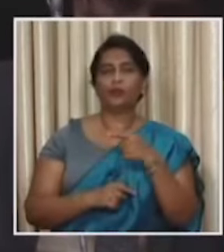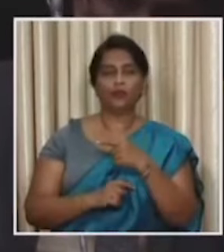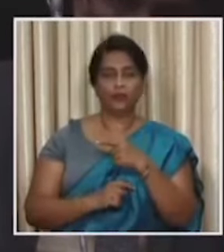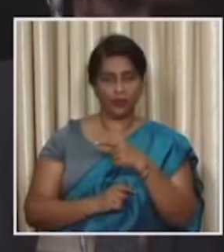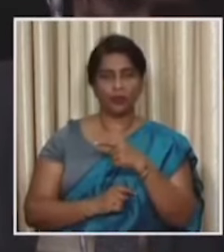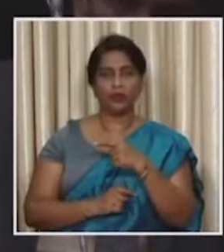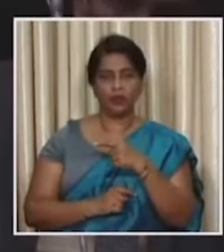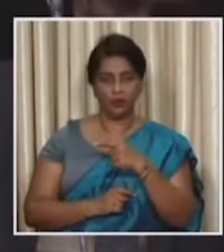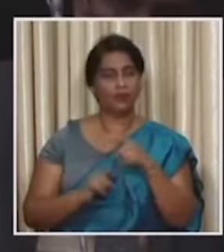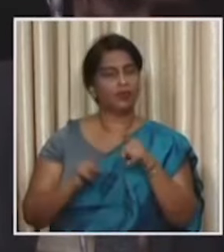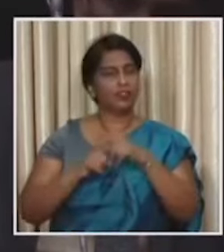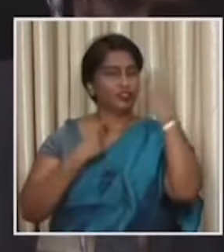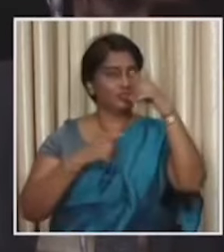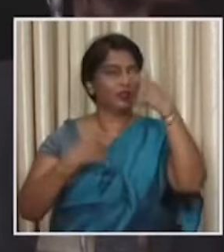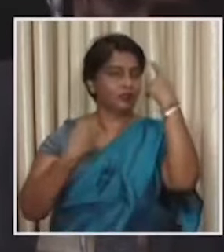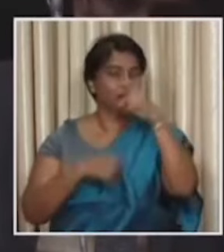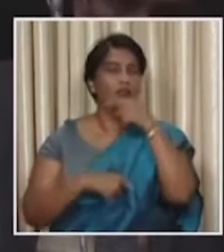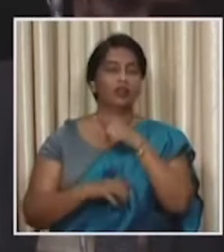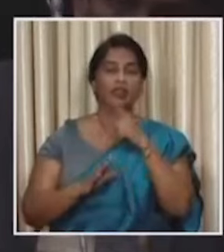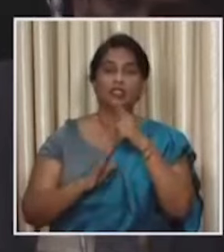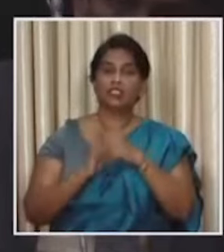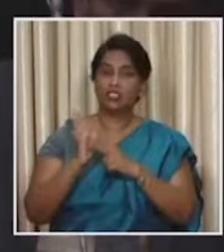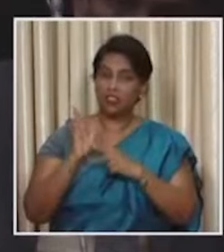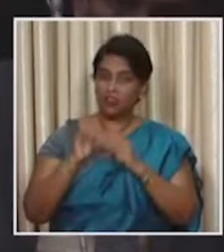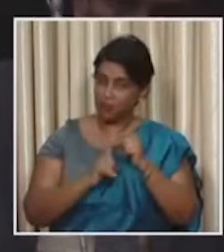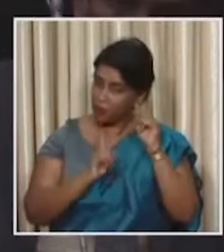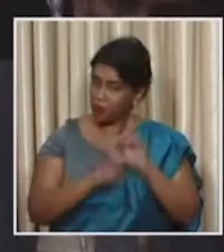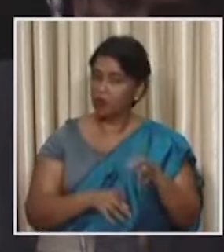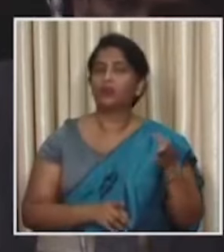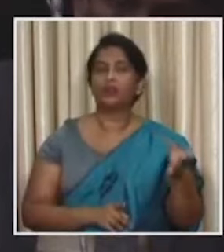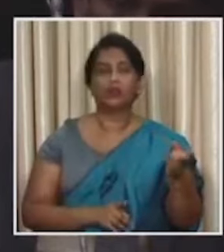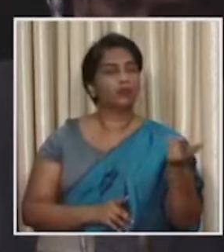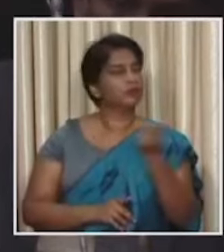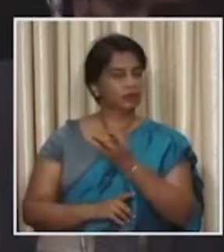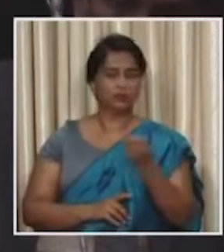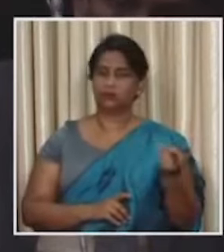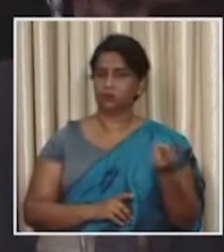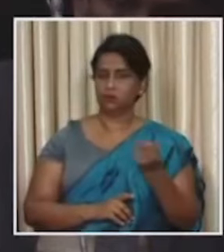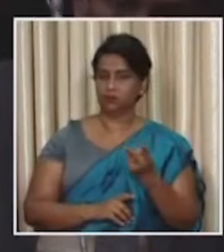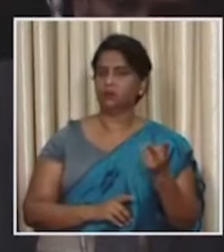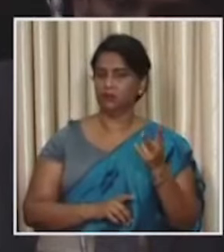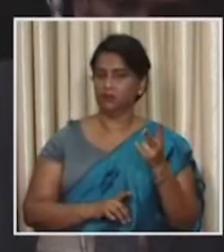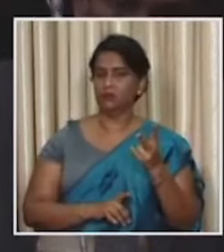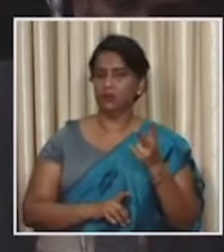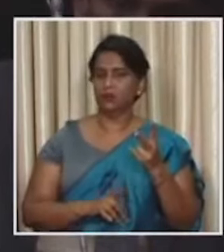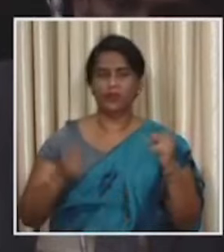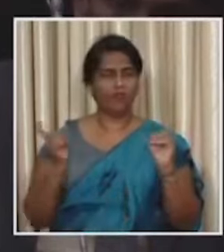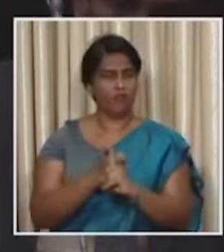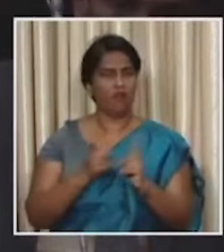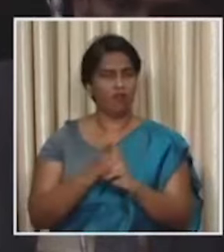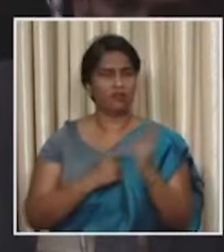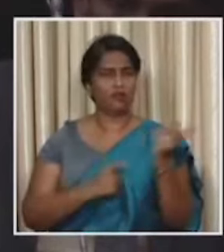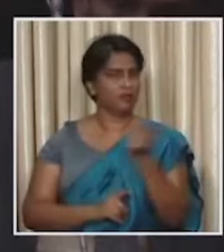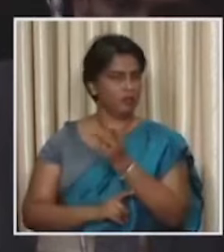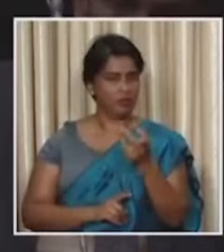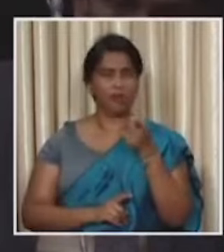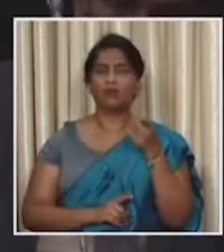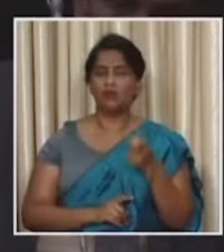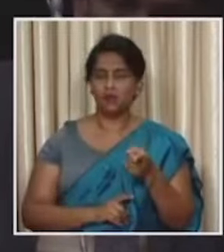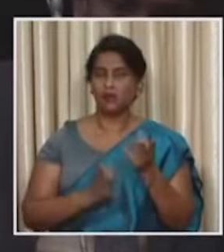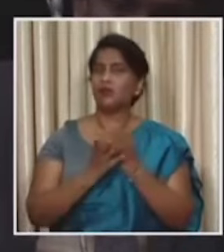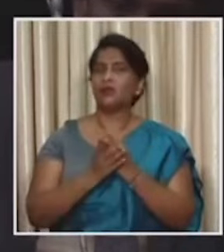difference. Both those armed struggles were silenced by the state, and both those armed struggles were